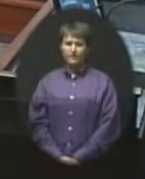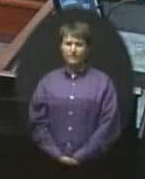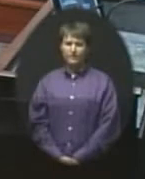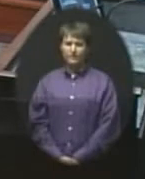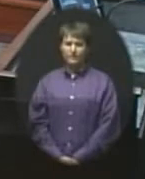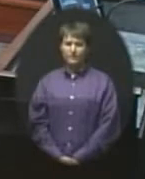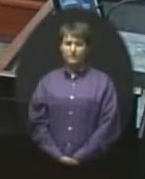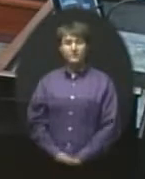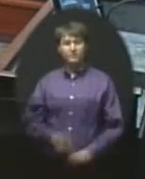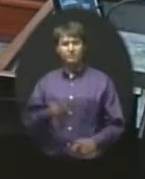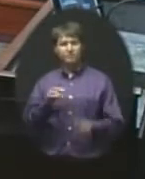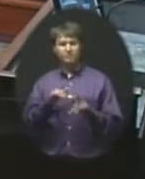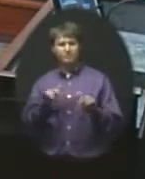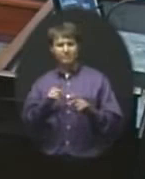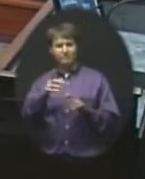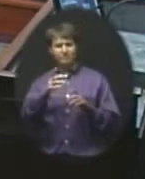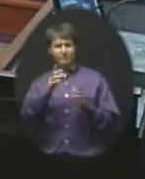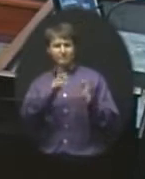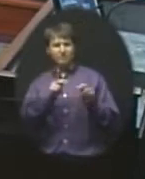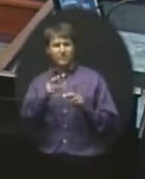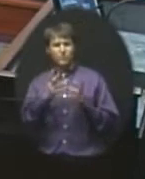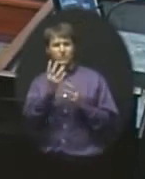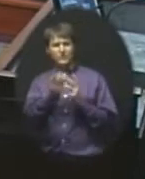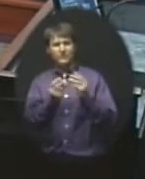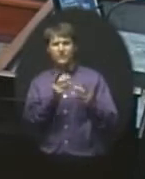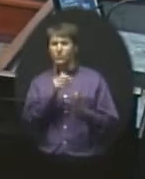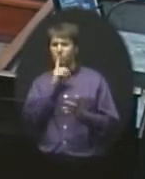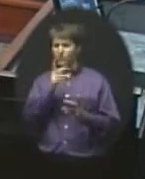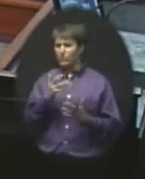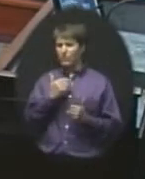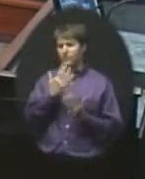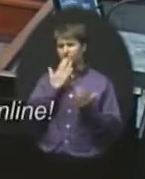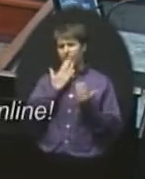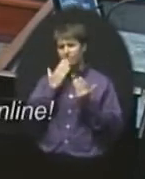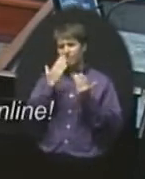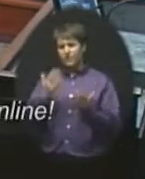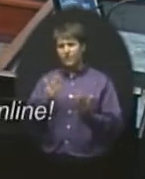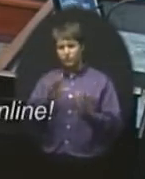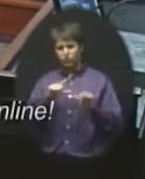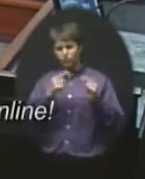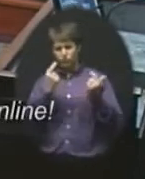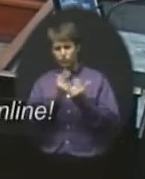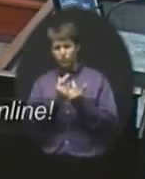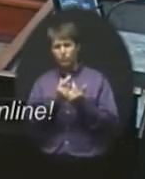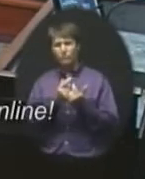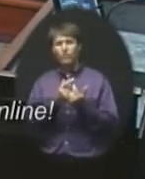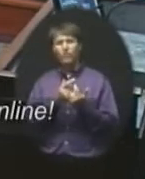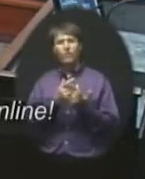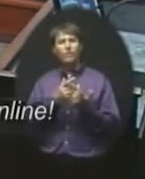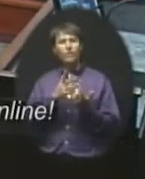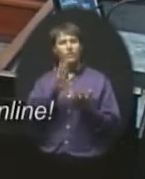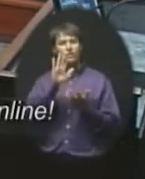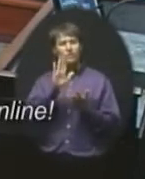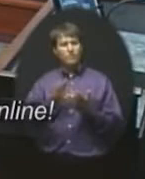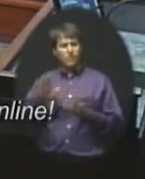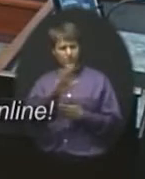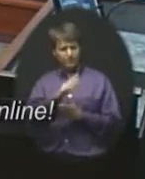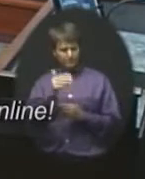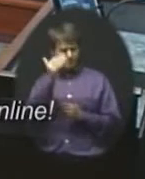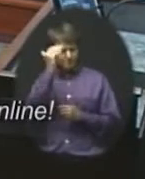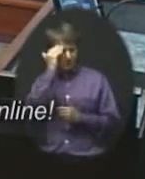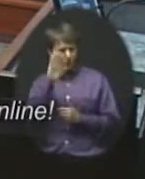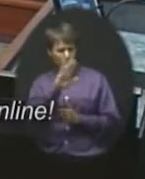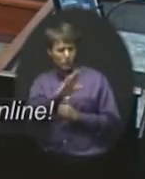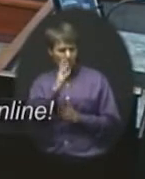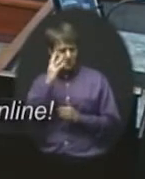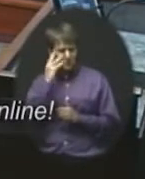As these individuals are leaving, I would just like to extend my thanks to this group. The wealth of knowledge and experience